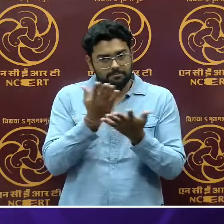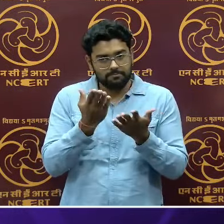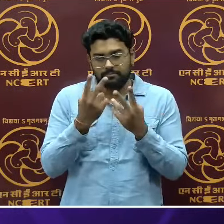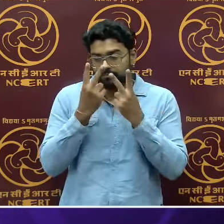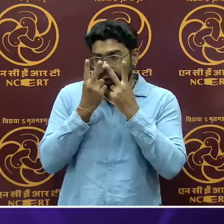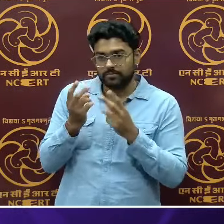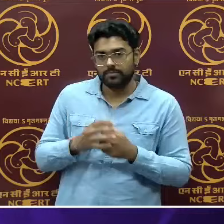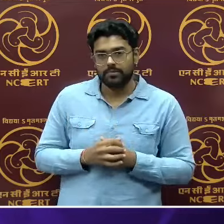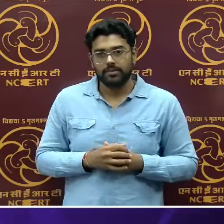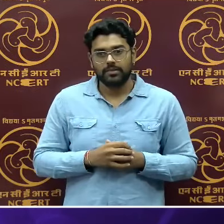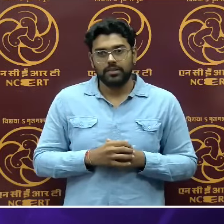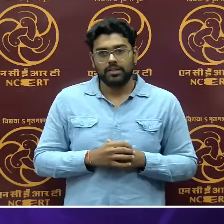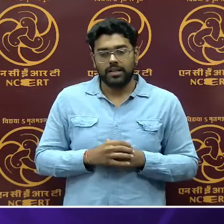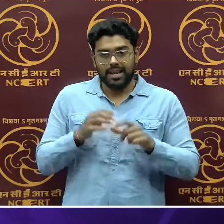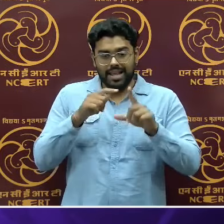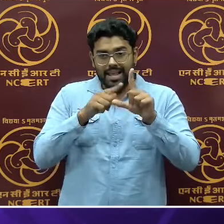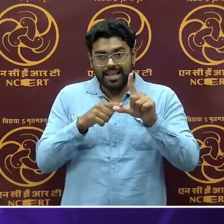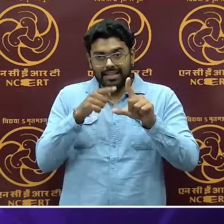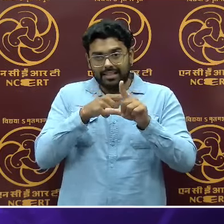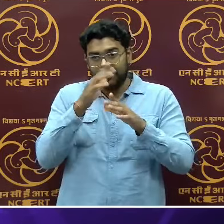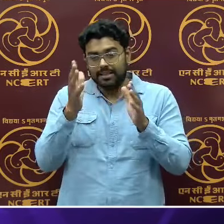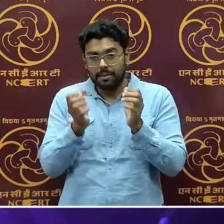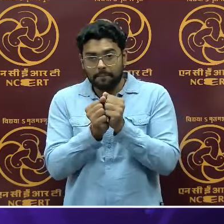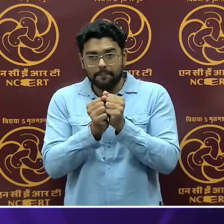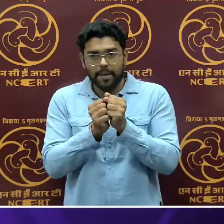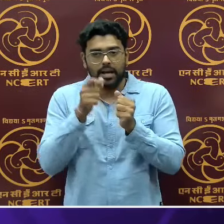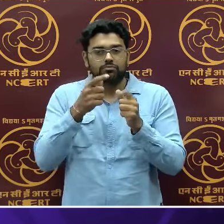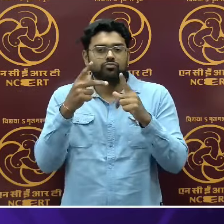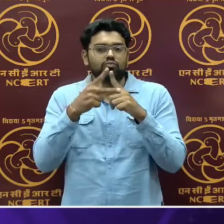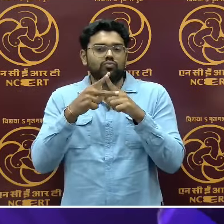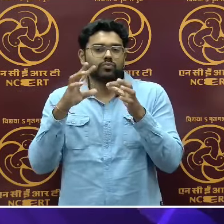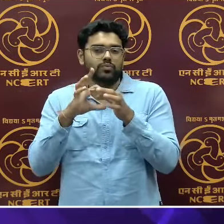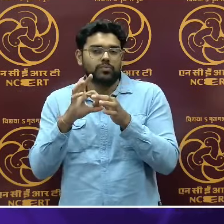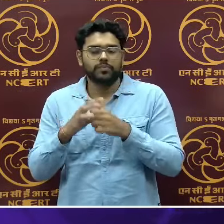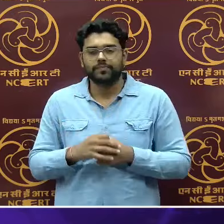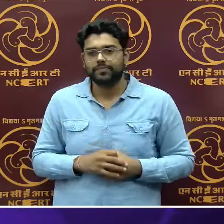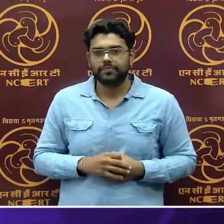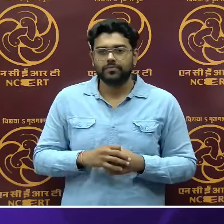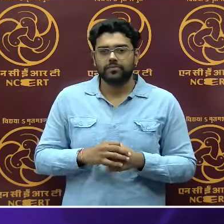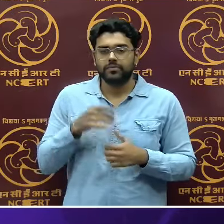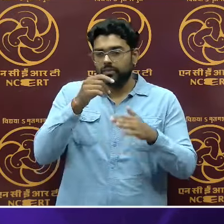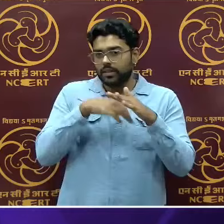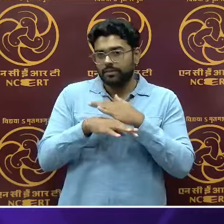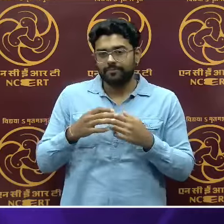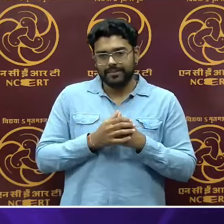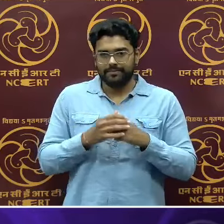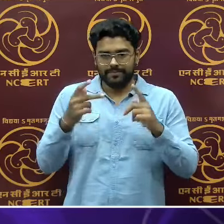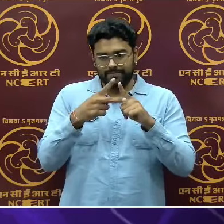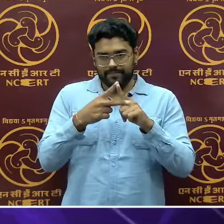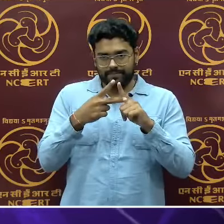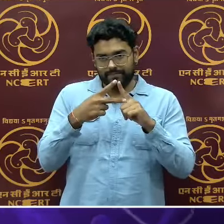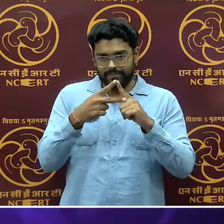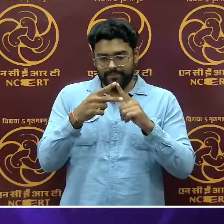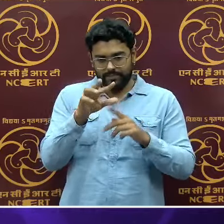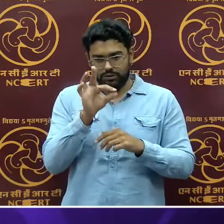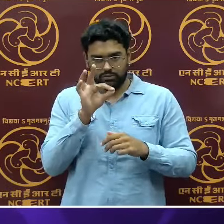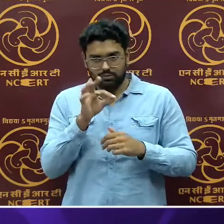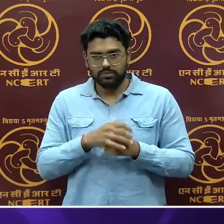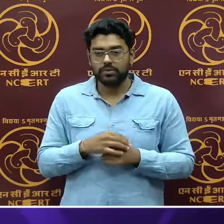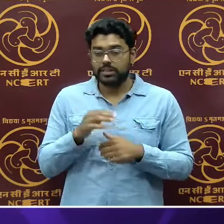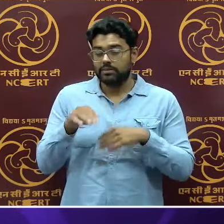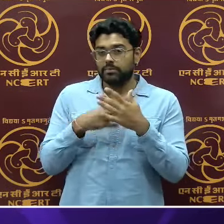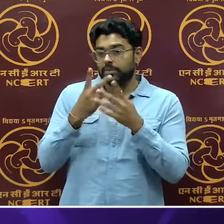we have angle sum property of a triangle. Ji. In this, let me take a triangle in which,